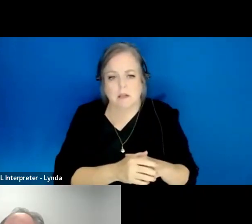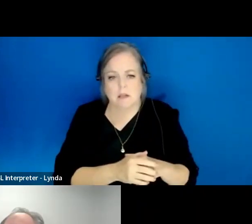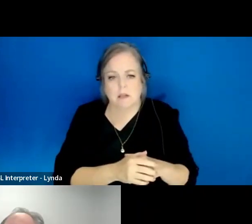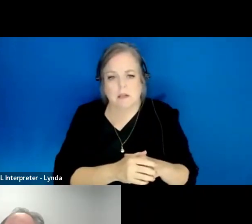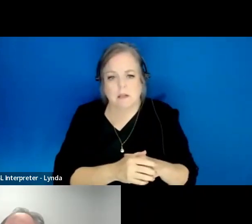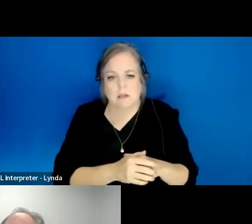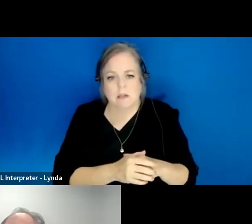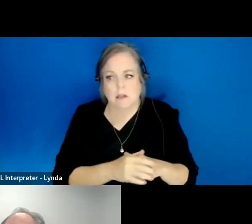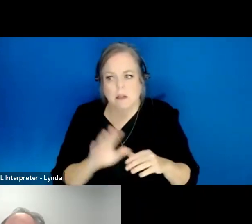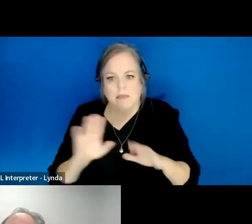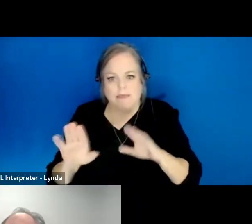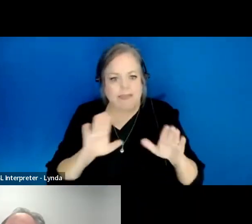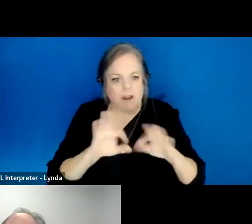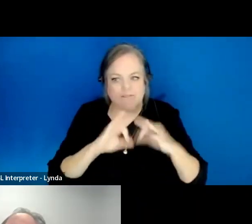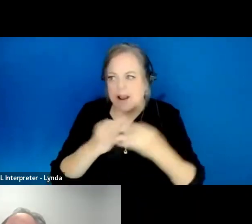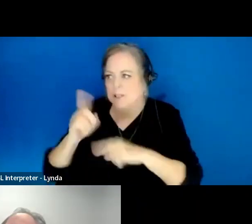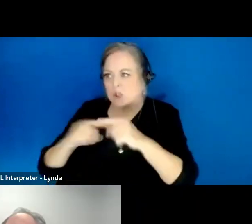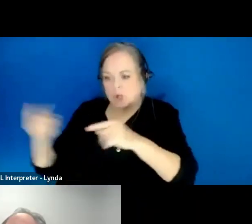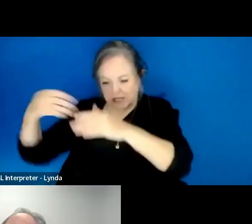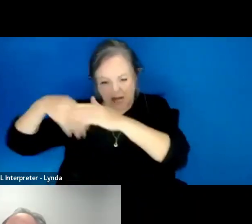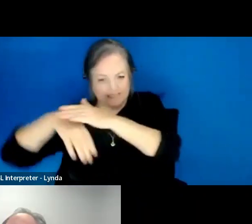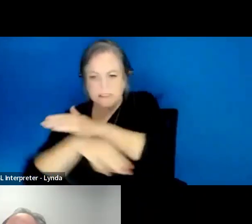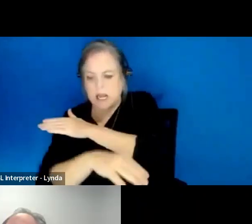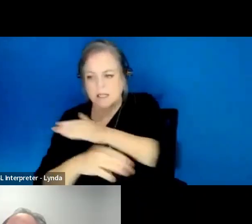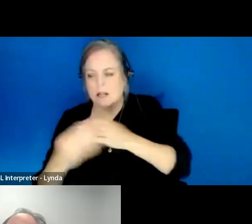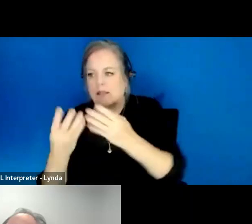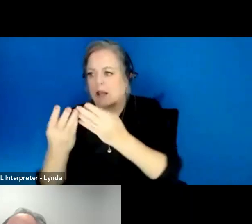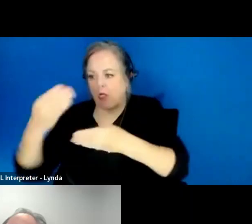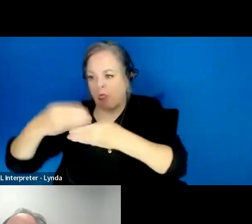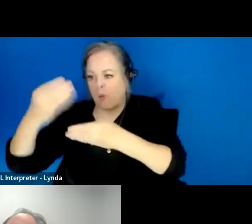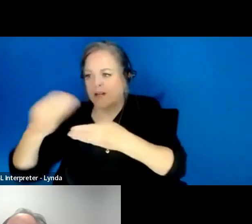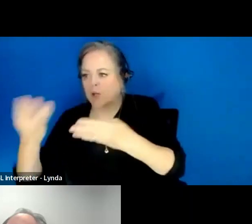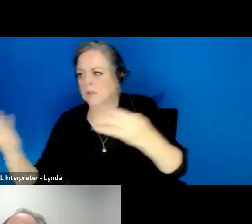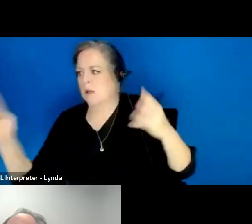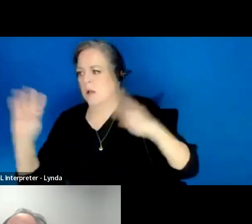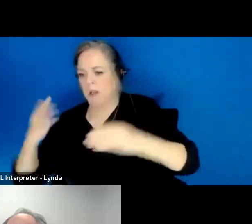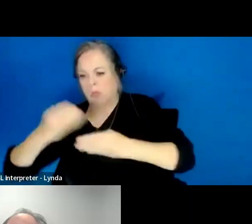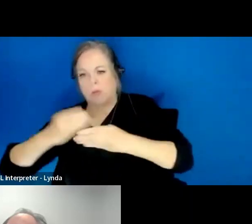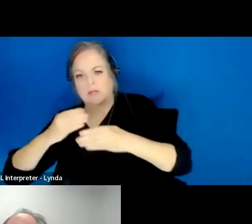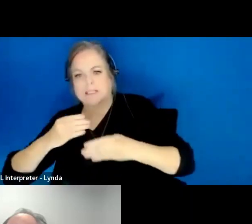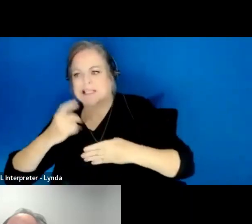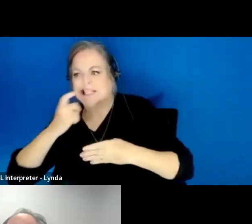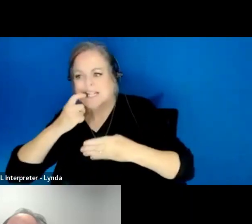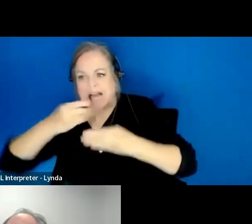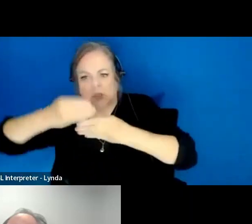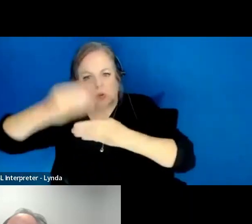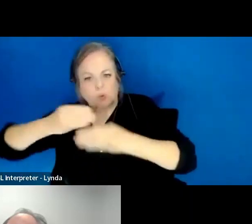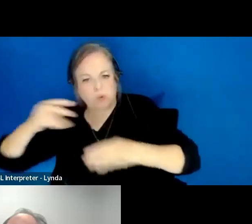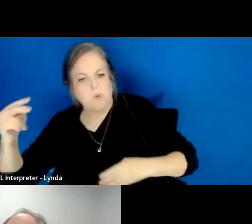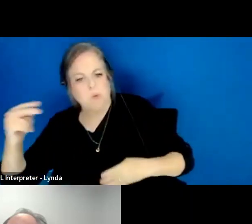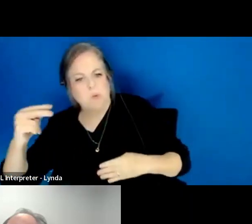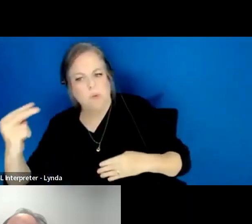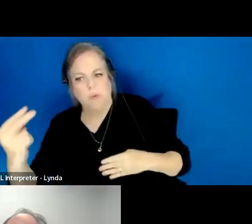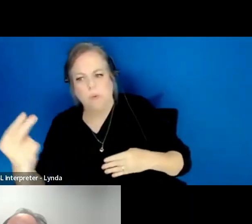even come inside. Like they gathered around the window, and there was like a glass between them, and all